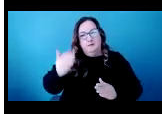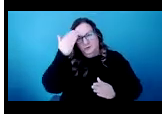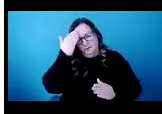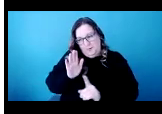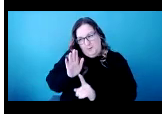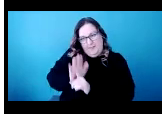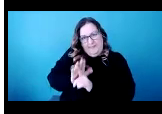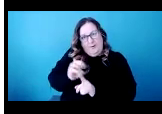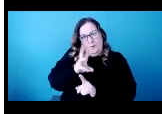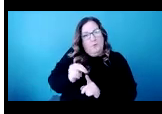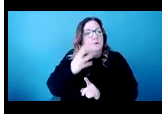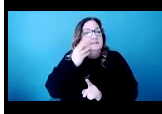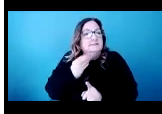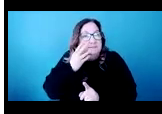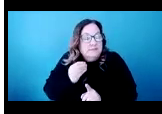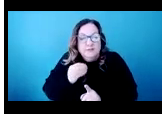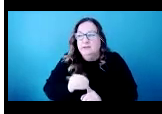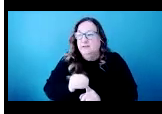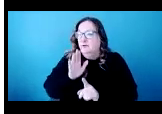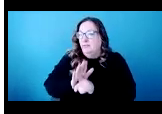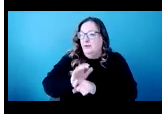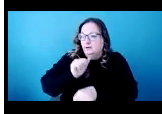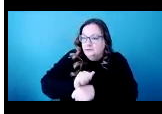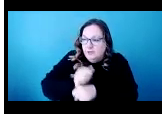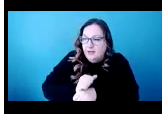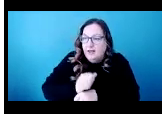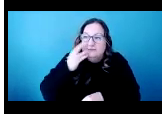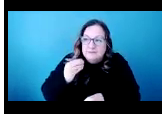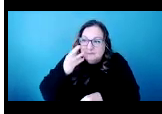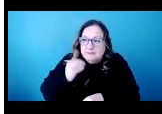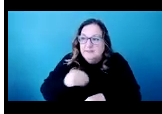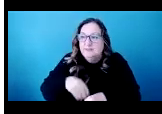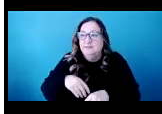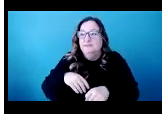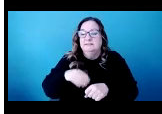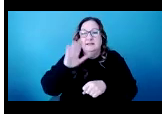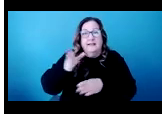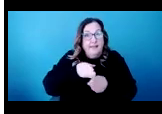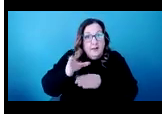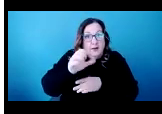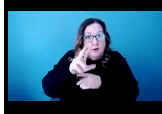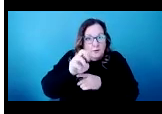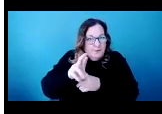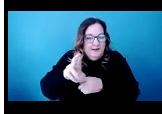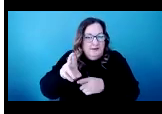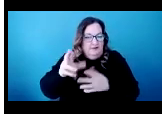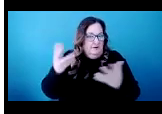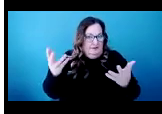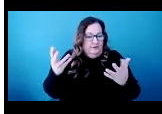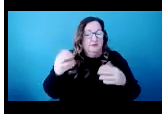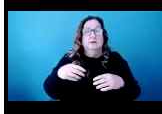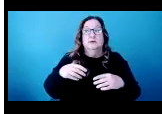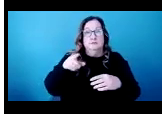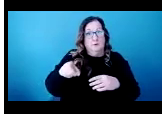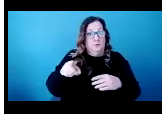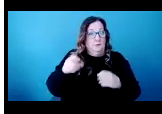personal experience or their job, whatever their career is. And so they don't know, a lot of them